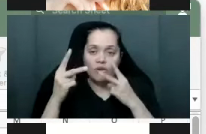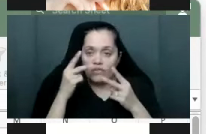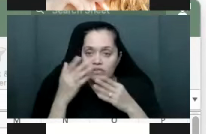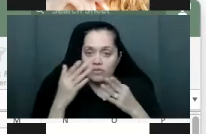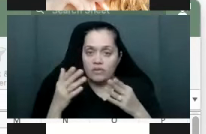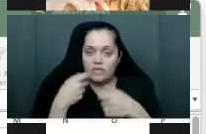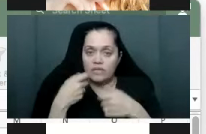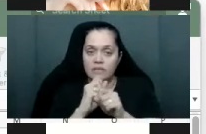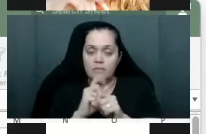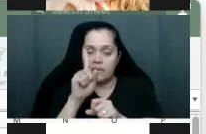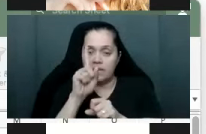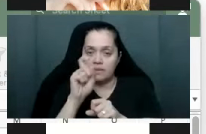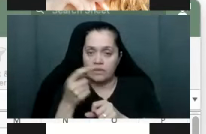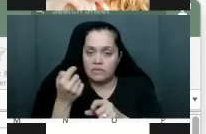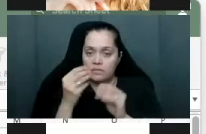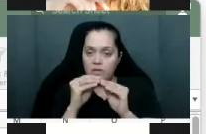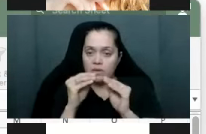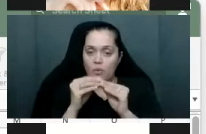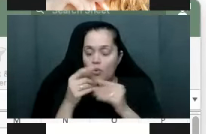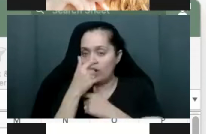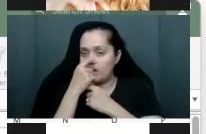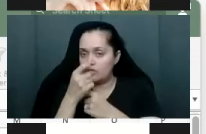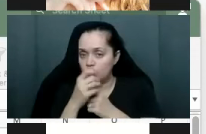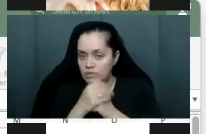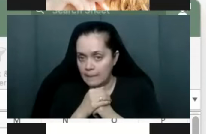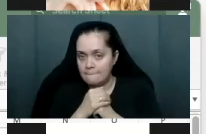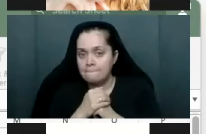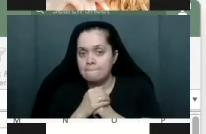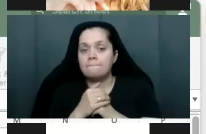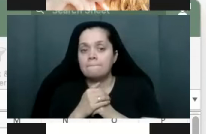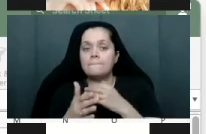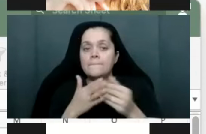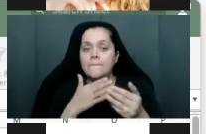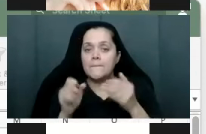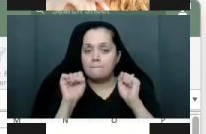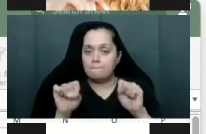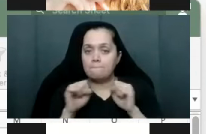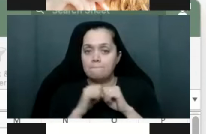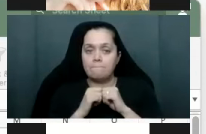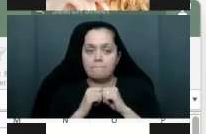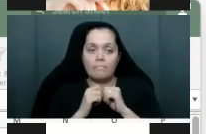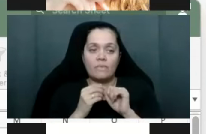make the questions a bit more interesting when I can.